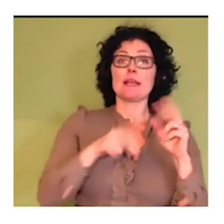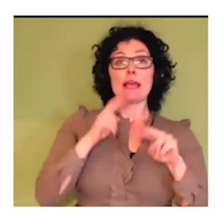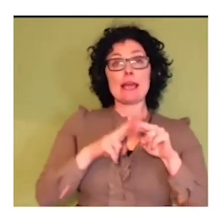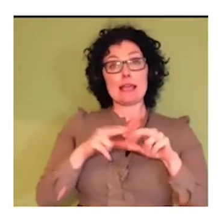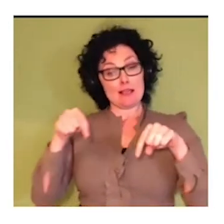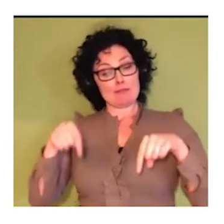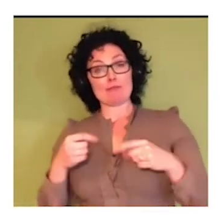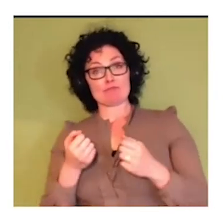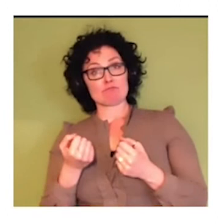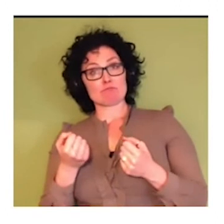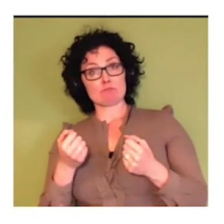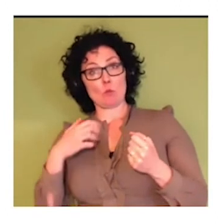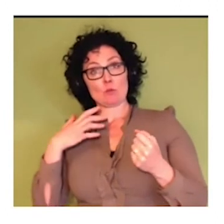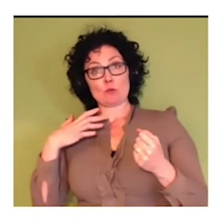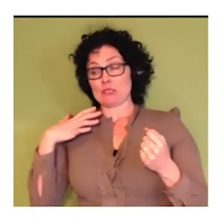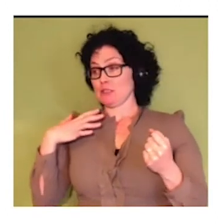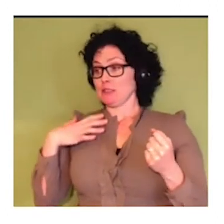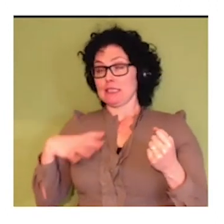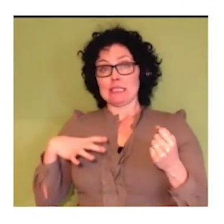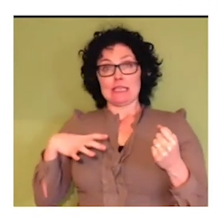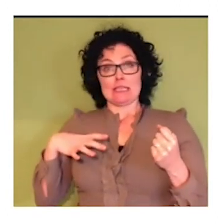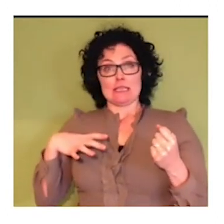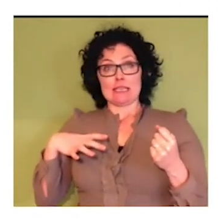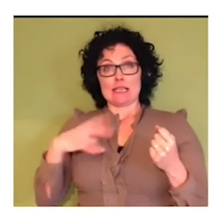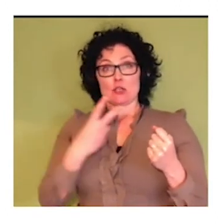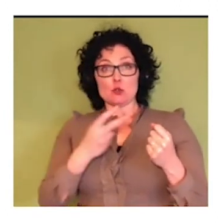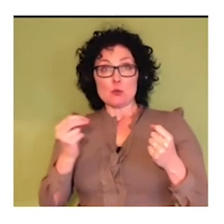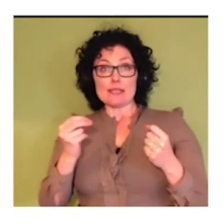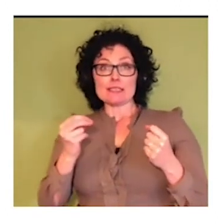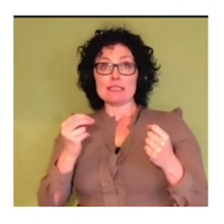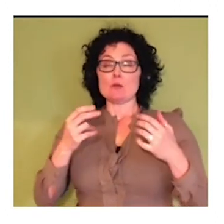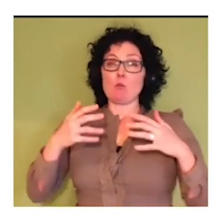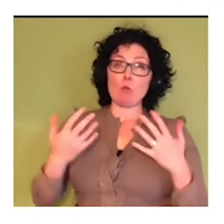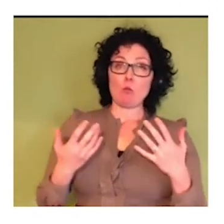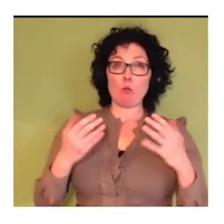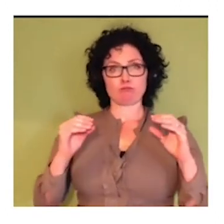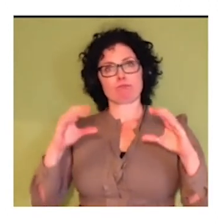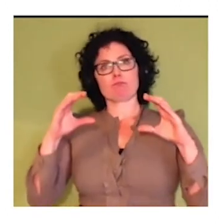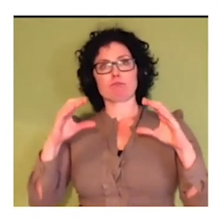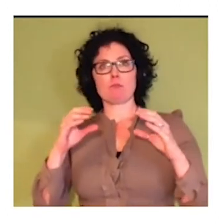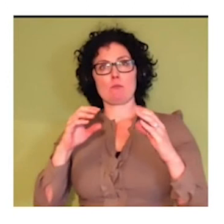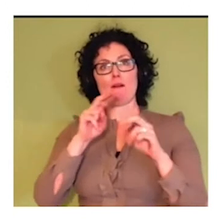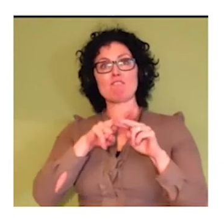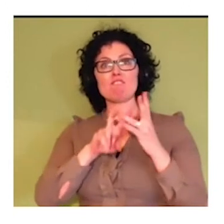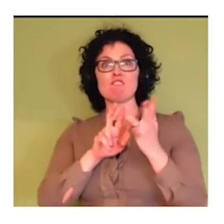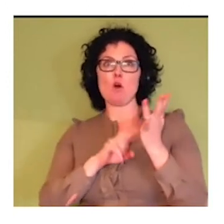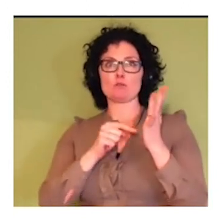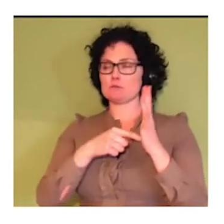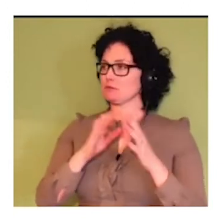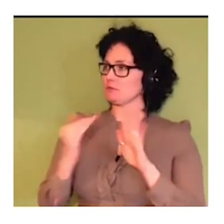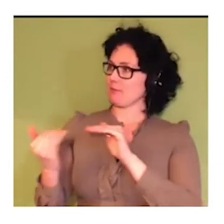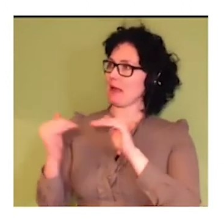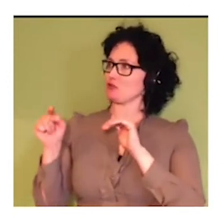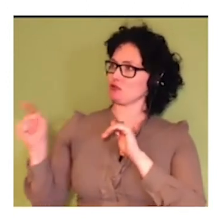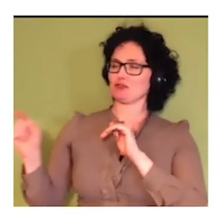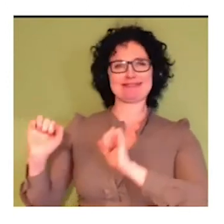work and your user wants 20-point font or 24-point font, give them that, rather than be wedded